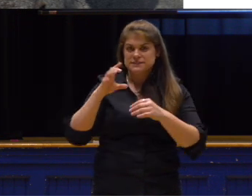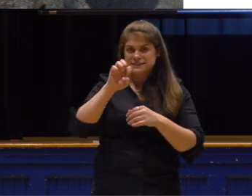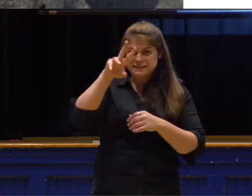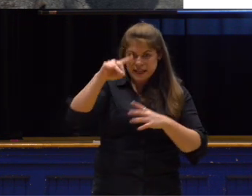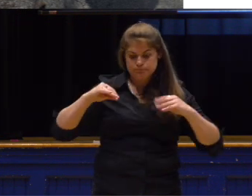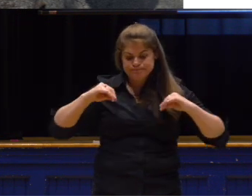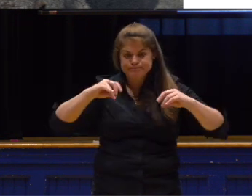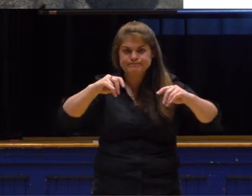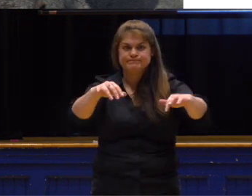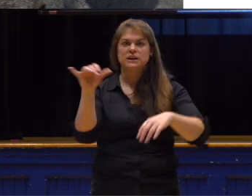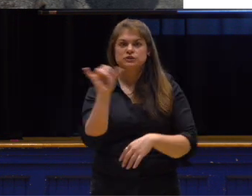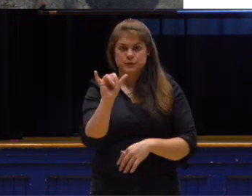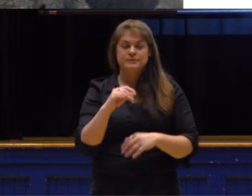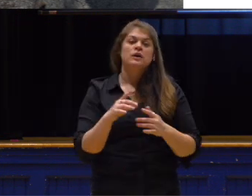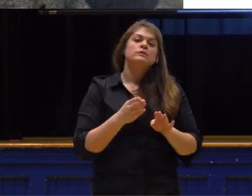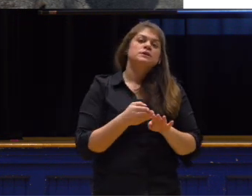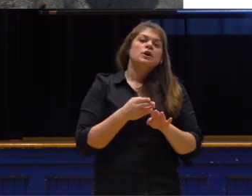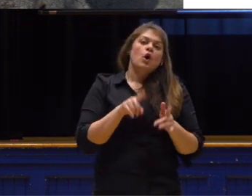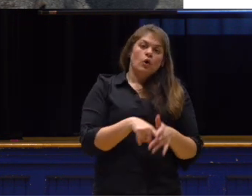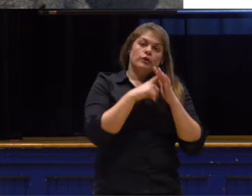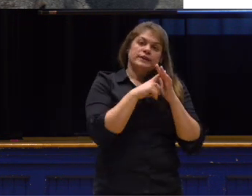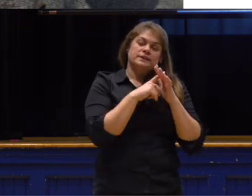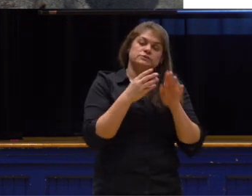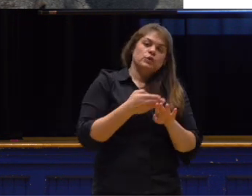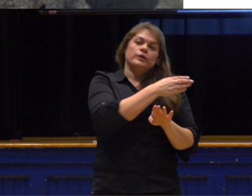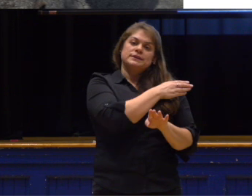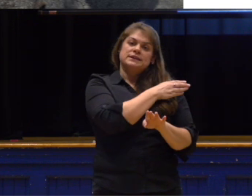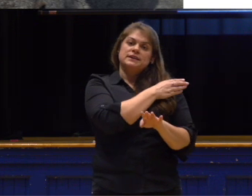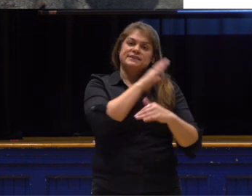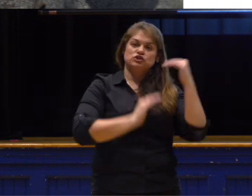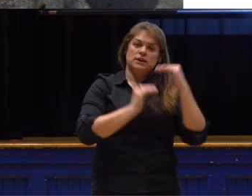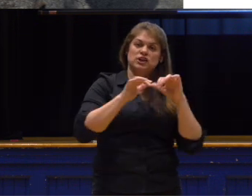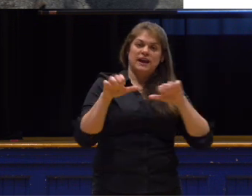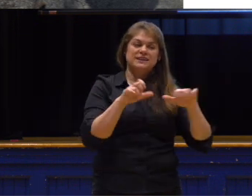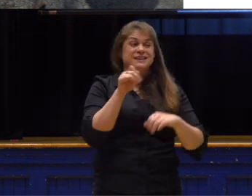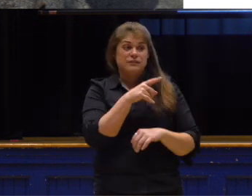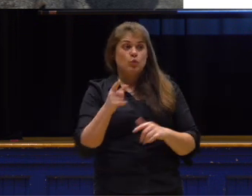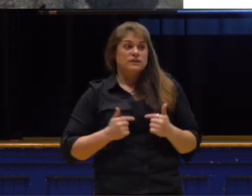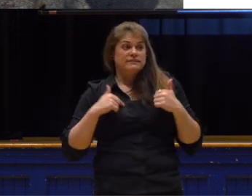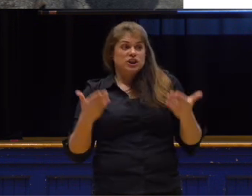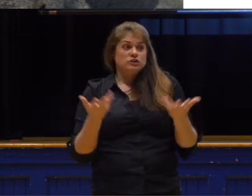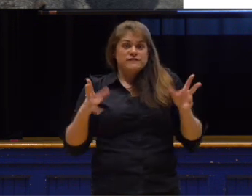So early construction activity, again, if you live here, you've seen it.